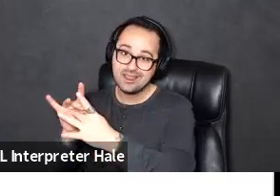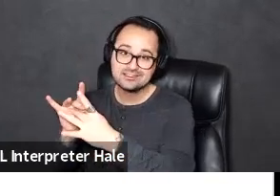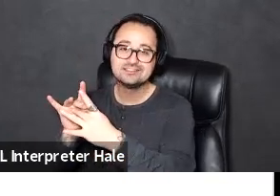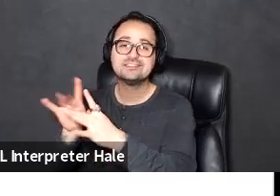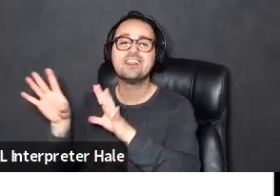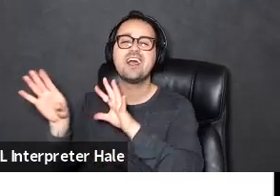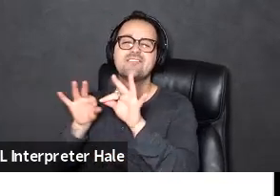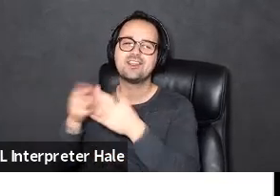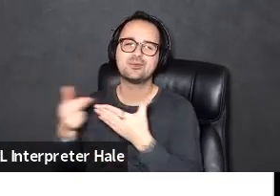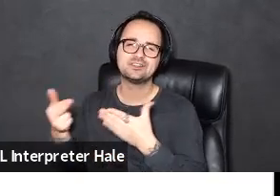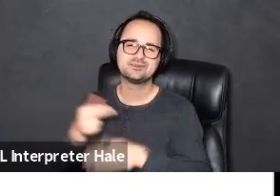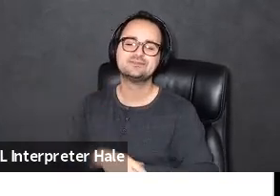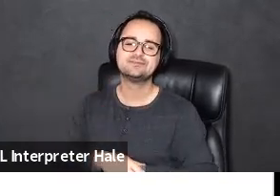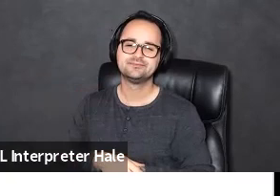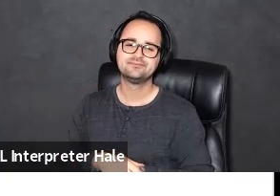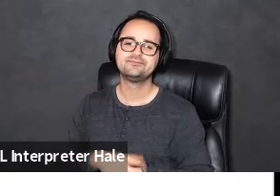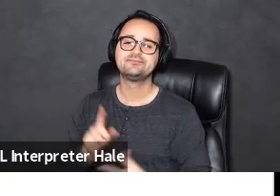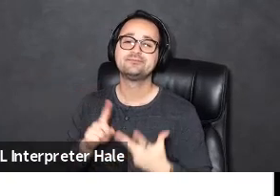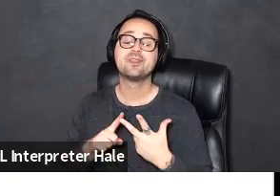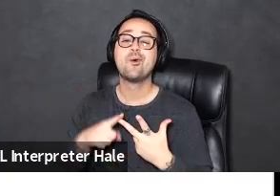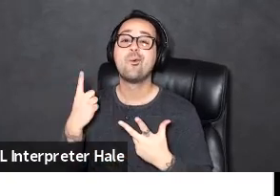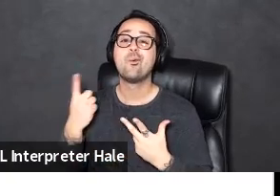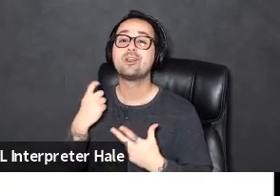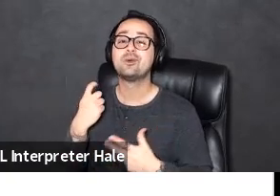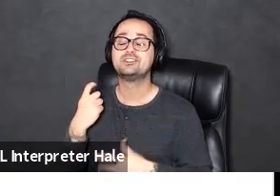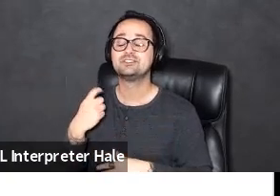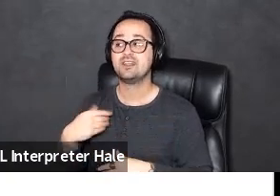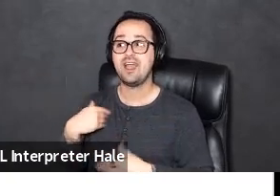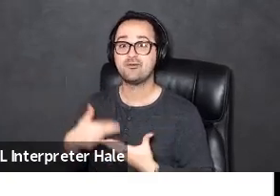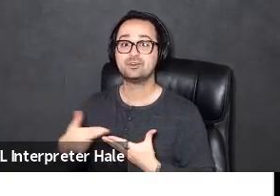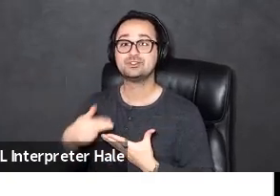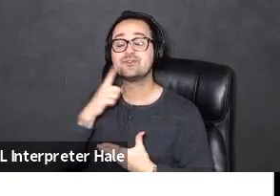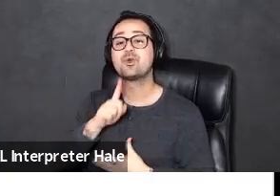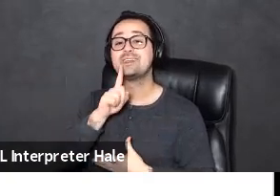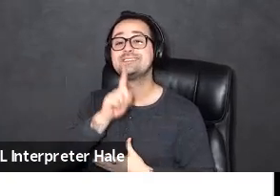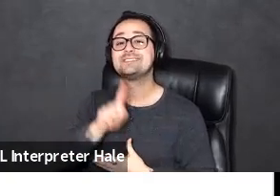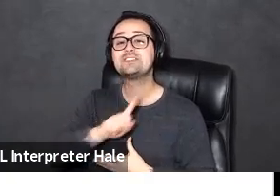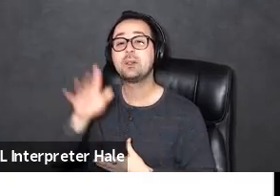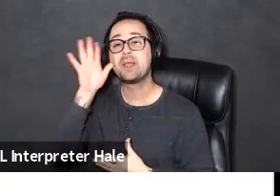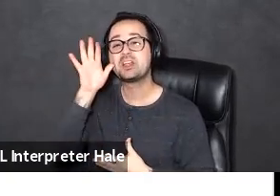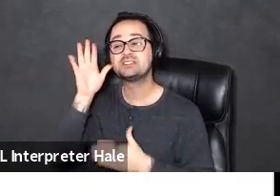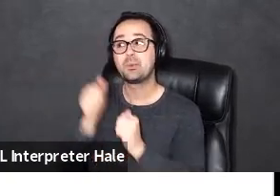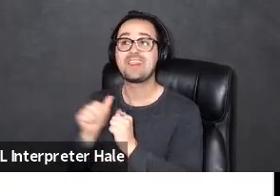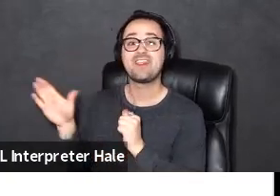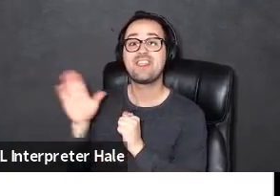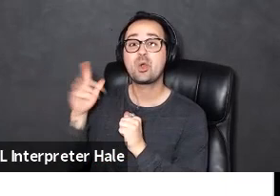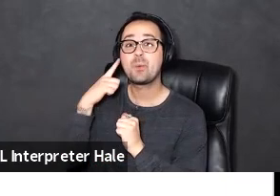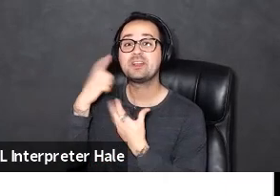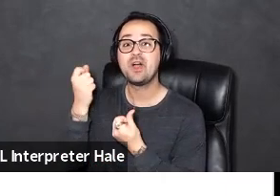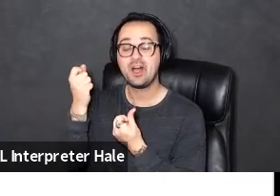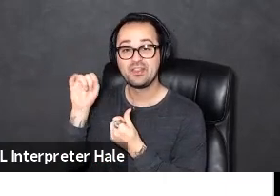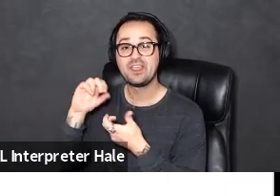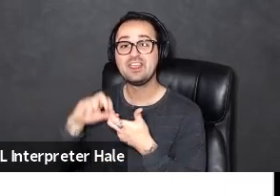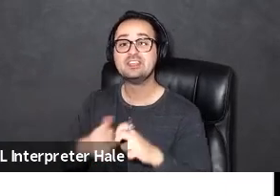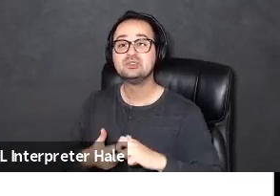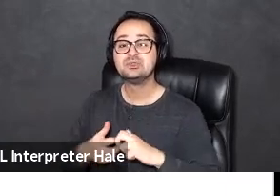resources. Right. And one of the questions asks if there are resources for single parents with their own mental health issues or disabilities. Do you know